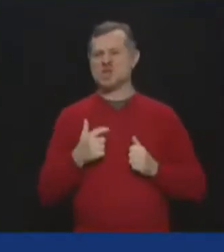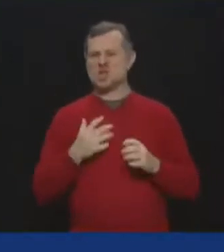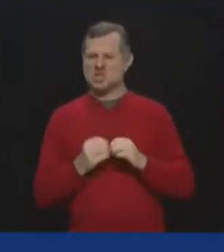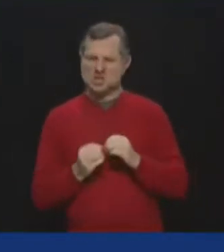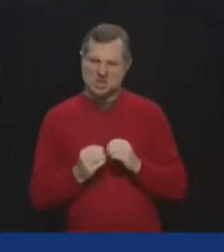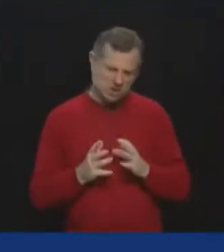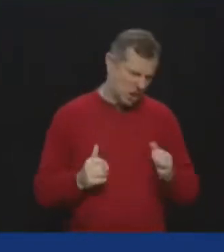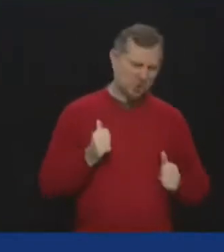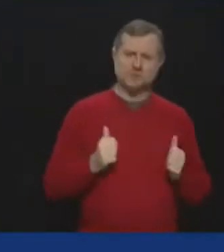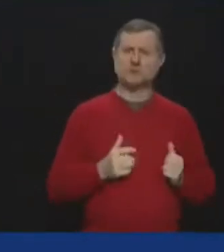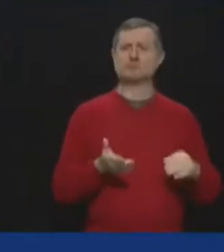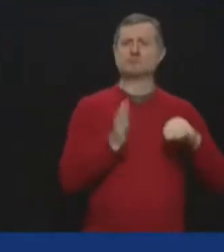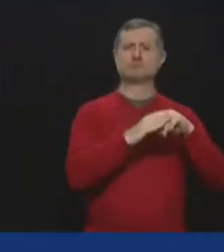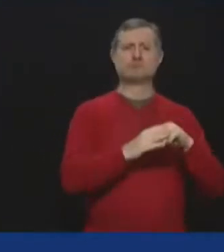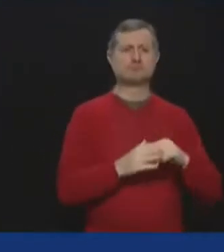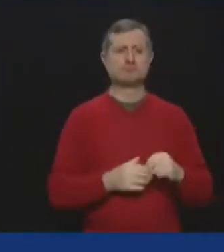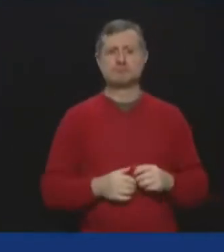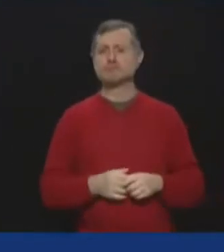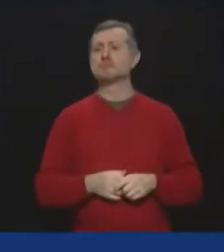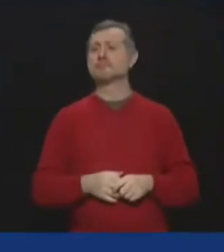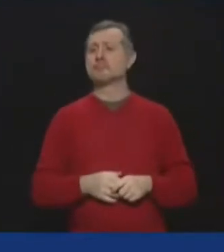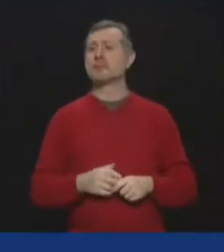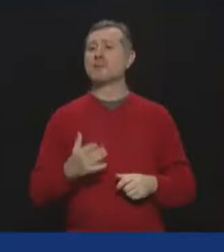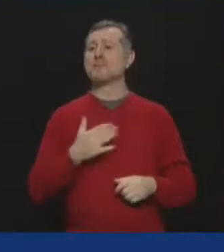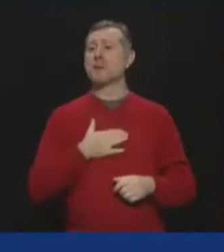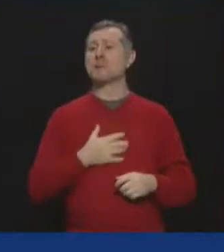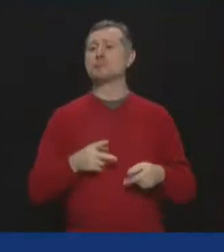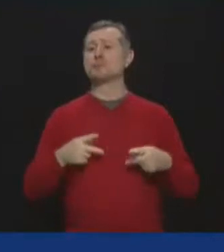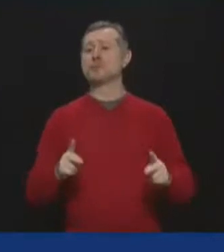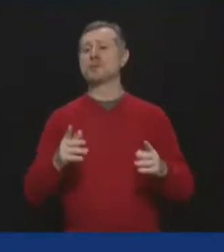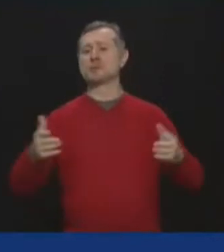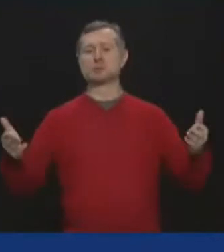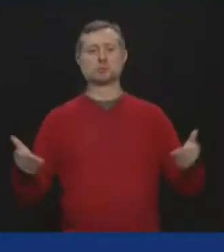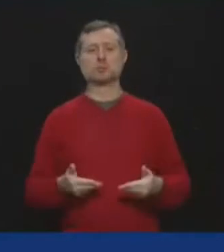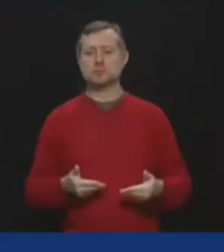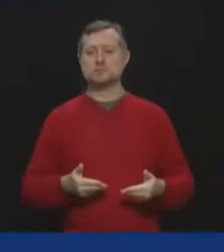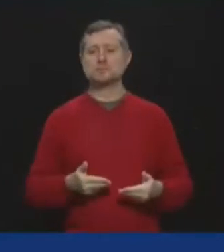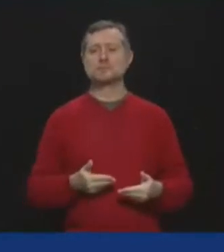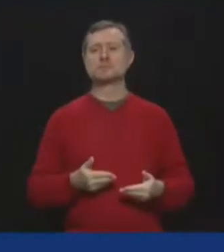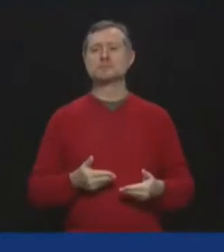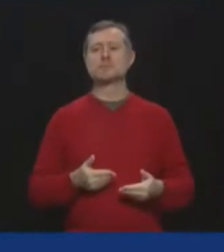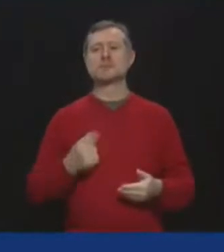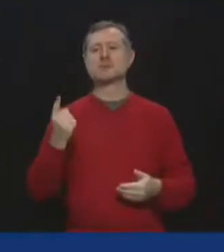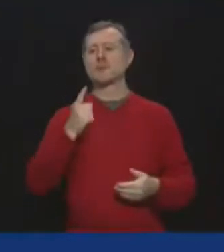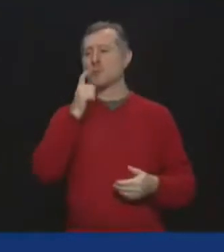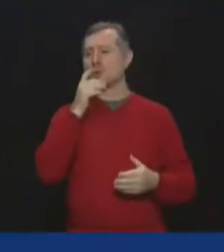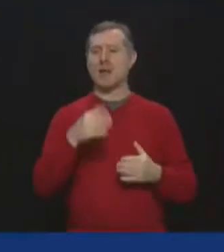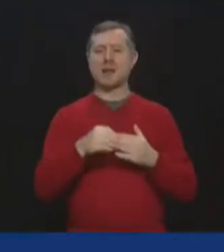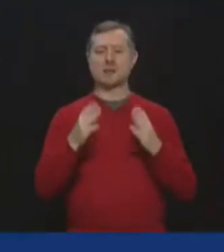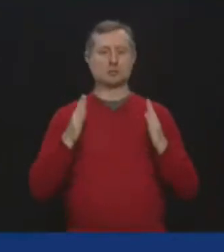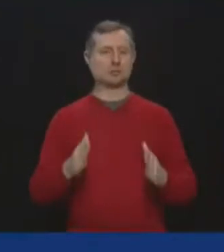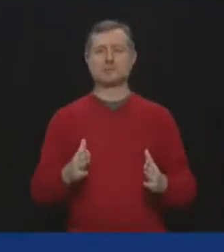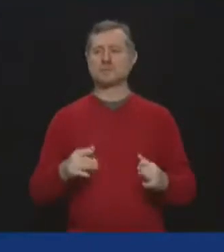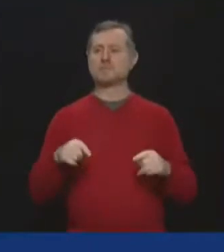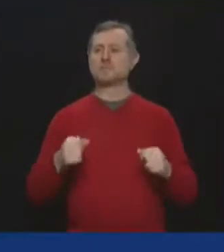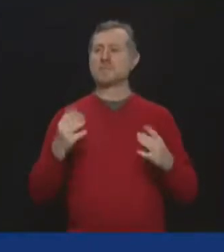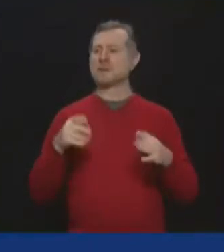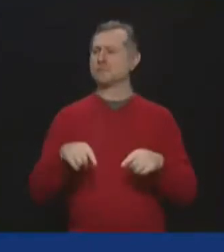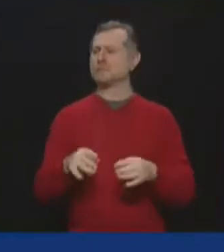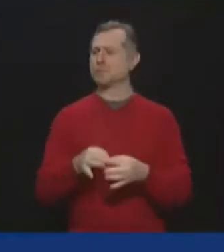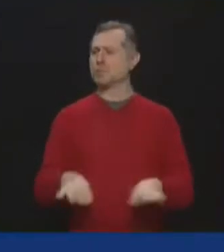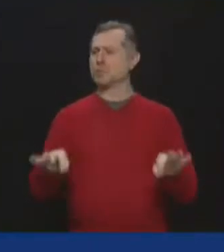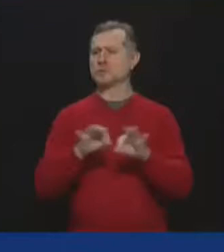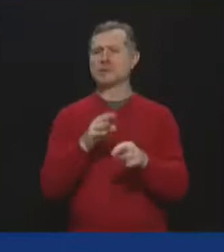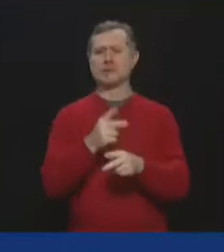back against this. It's my privilege and honor to introduce someone that is on the front line of providing this important care,